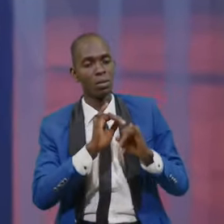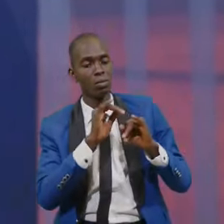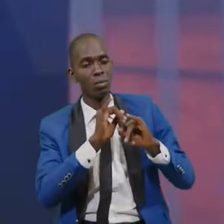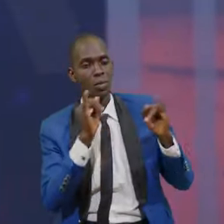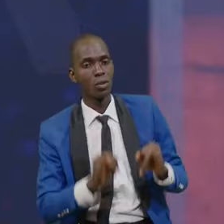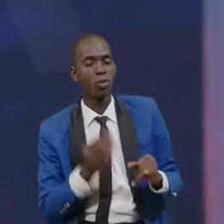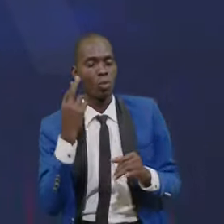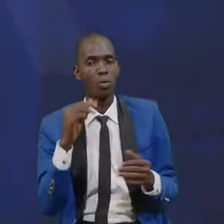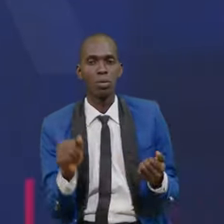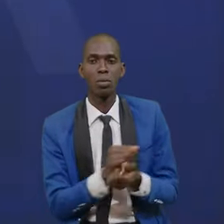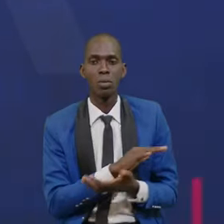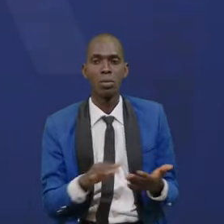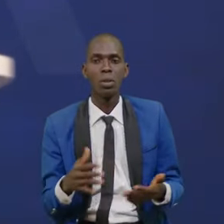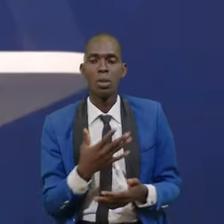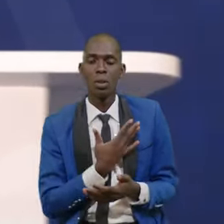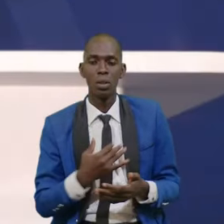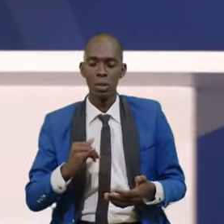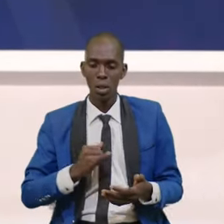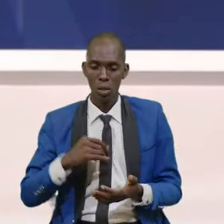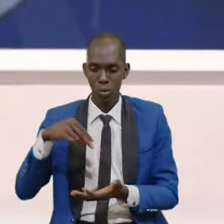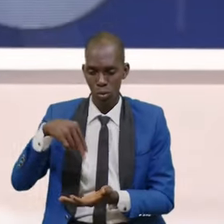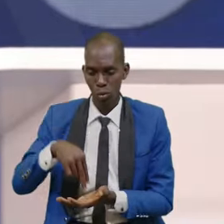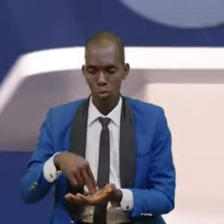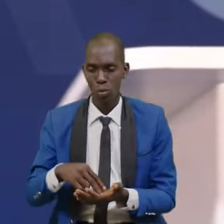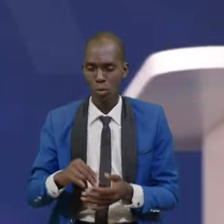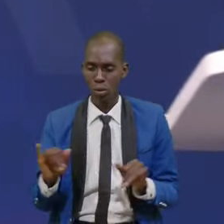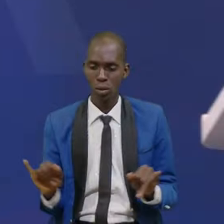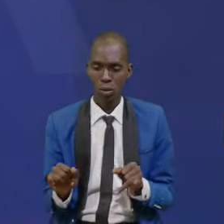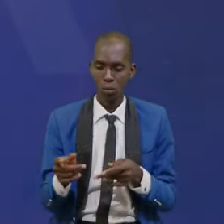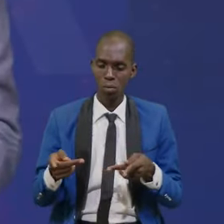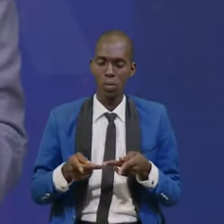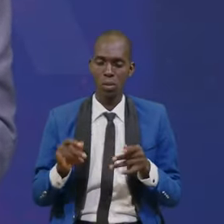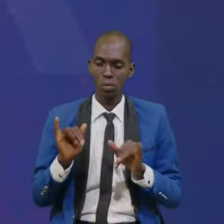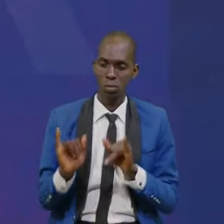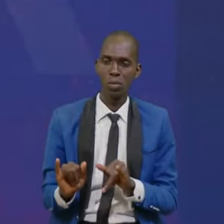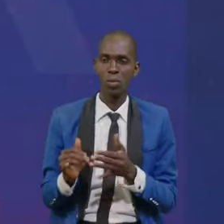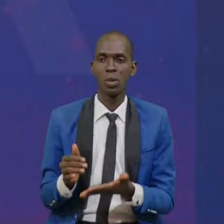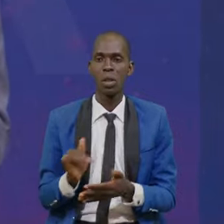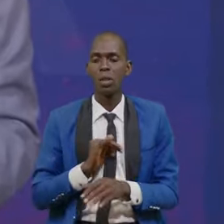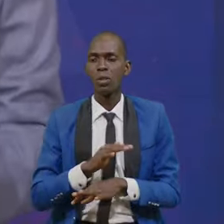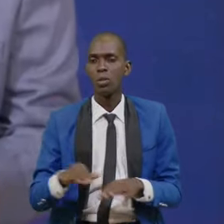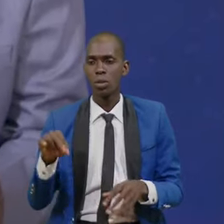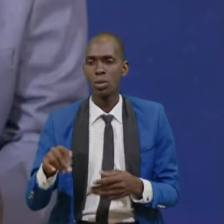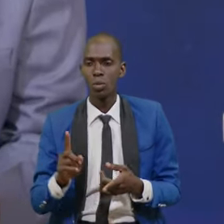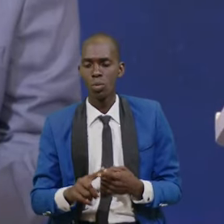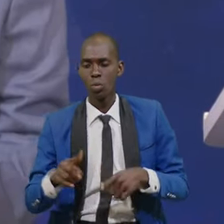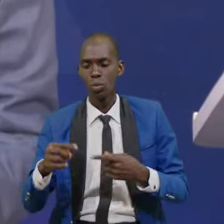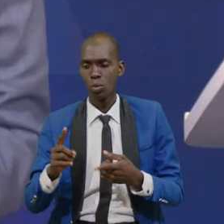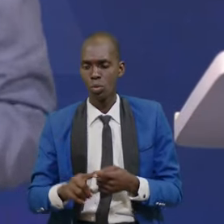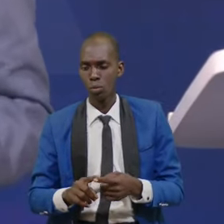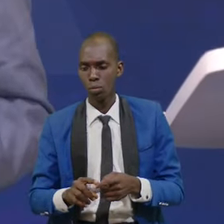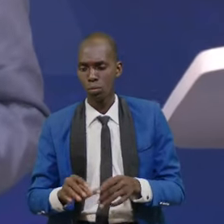And I stood where I stood. I didn't have to go and shake the